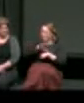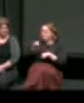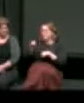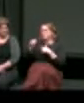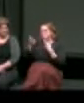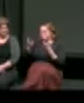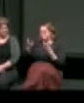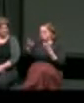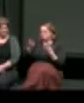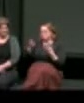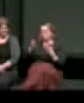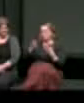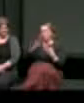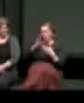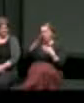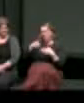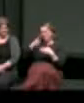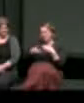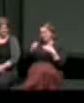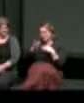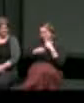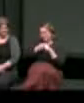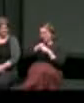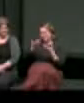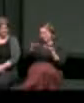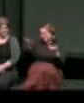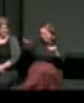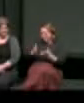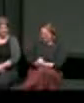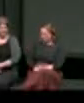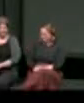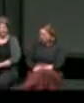and we'll get the project finished up in a couple of years here.